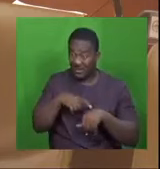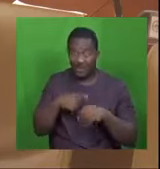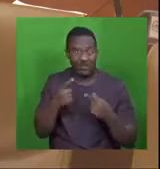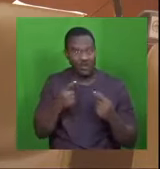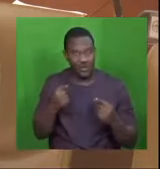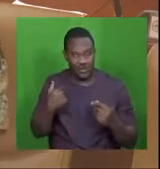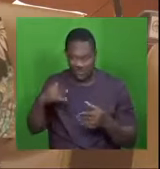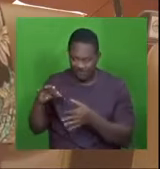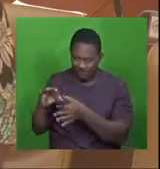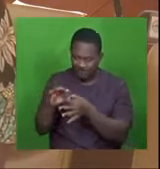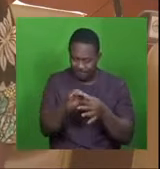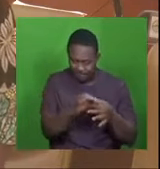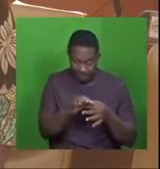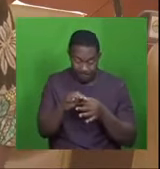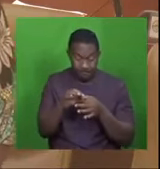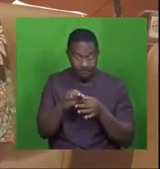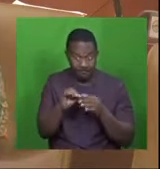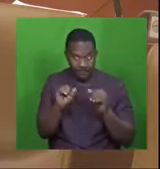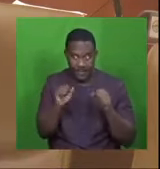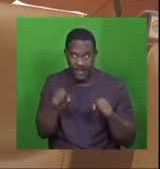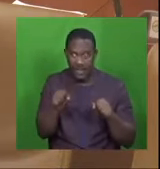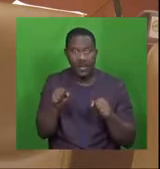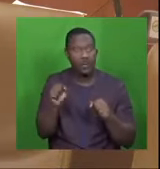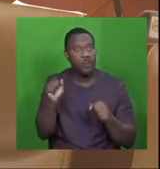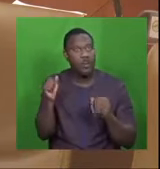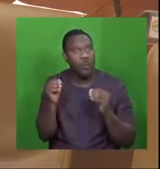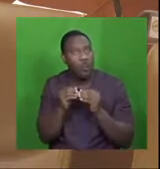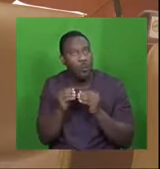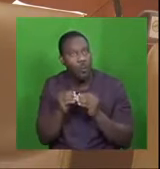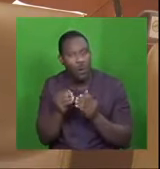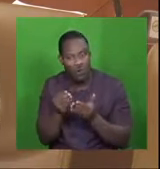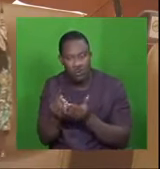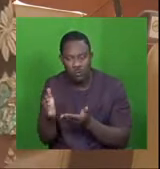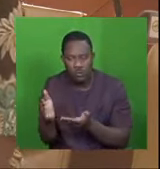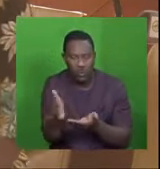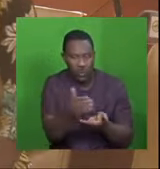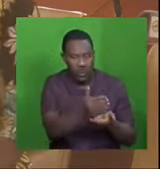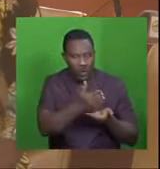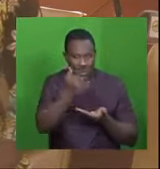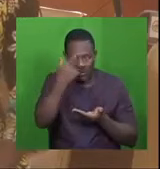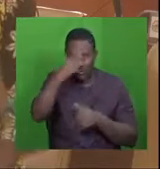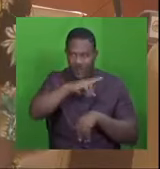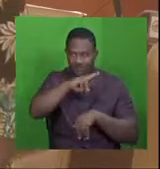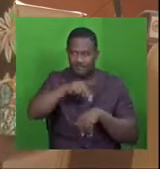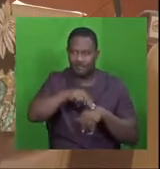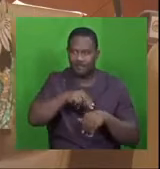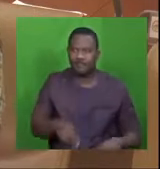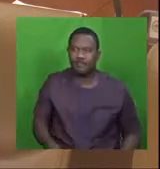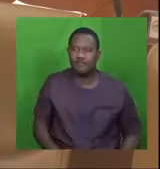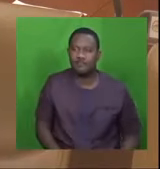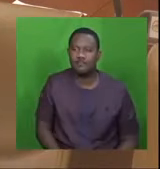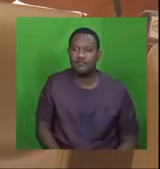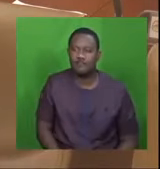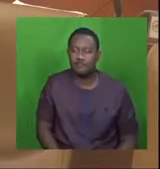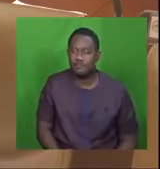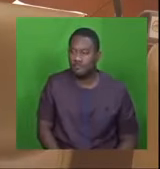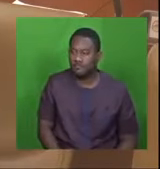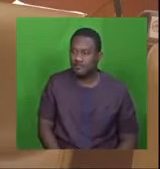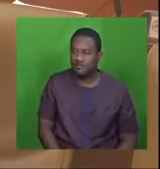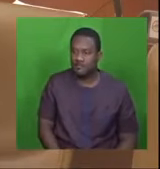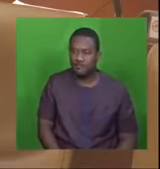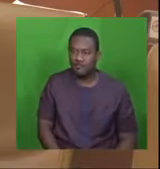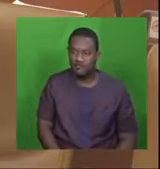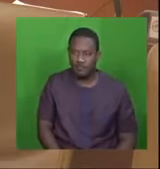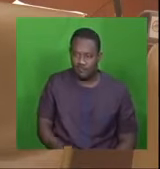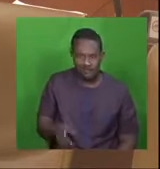move together to make sure we raise more revenue for our nation. Mr. Speaker, I heard my colleagues say